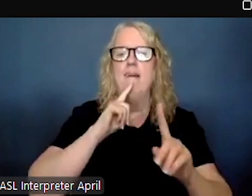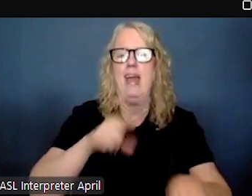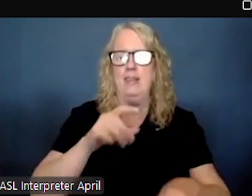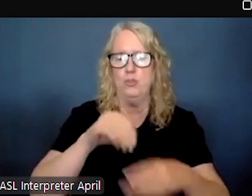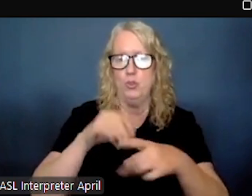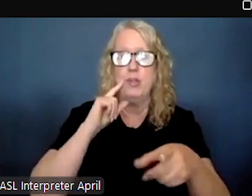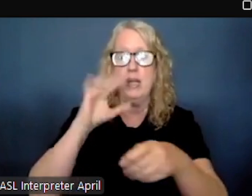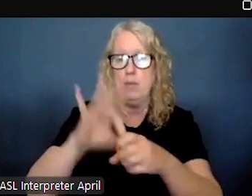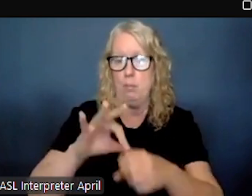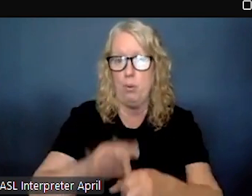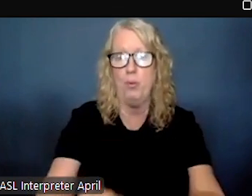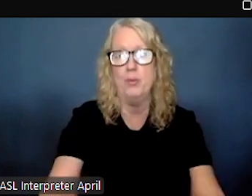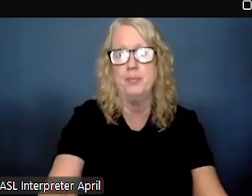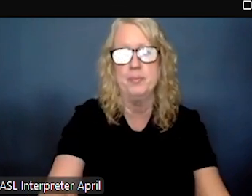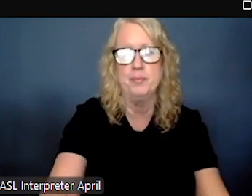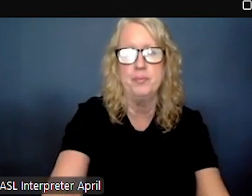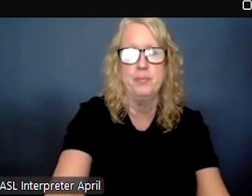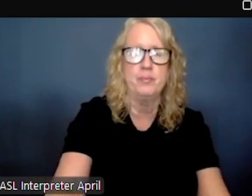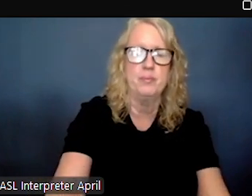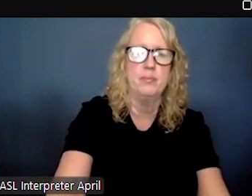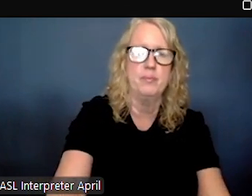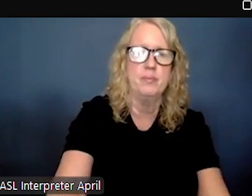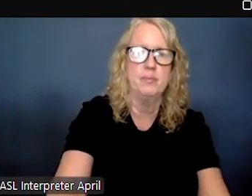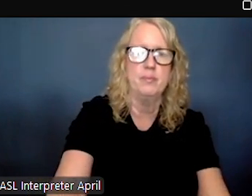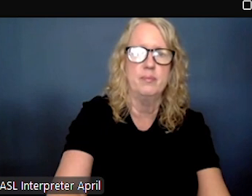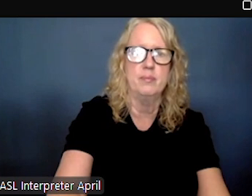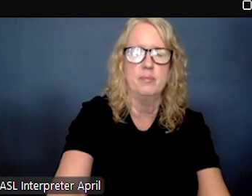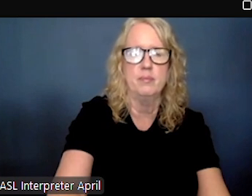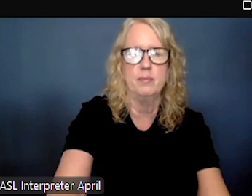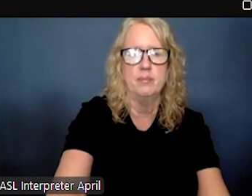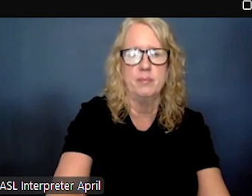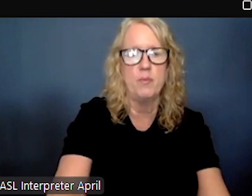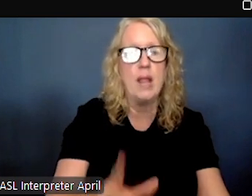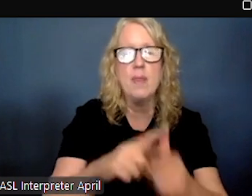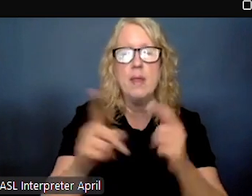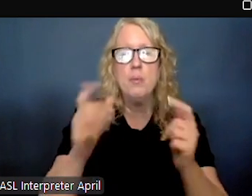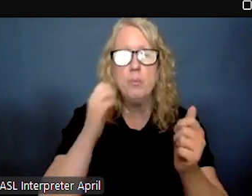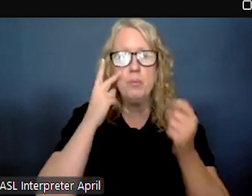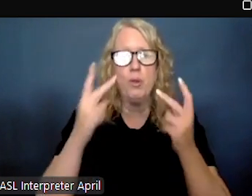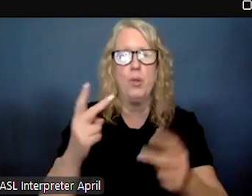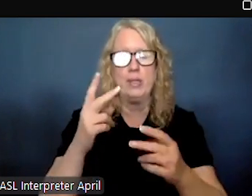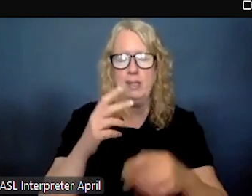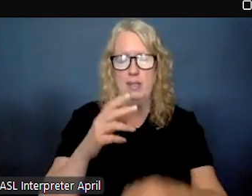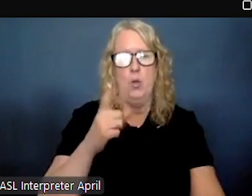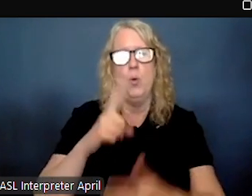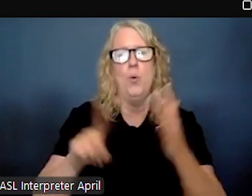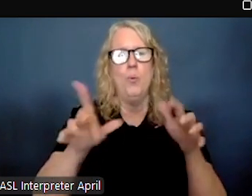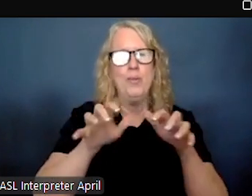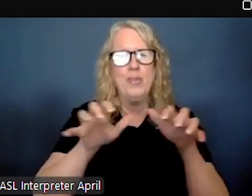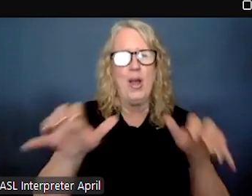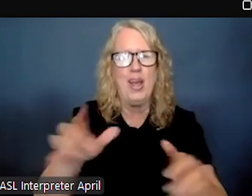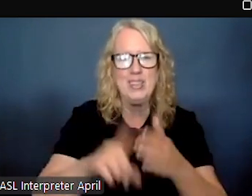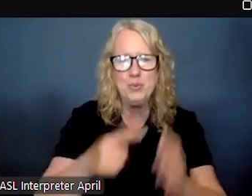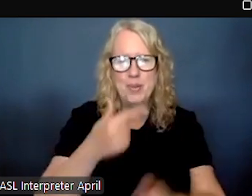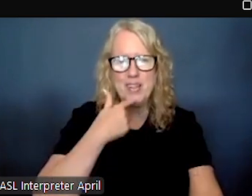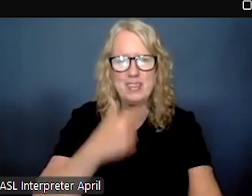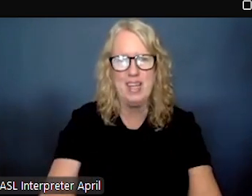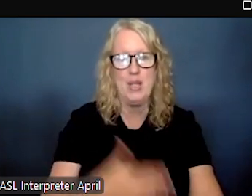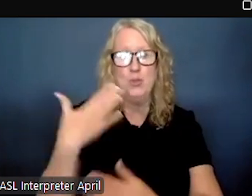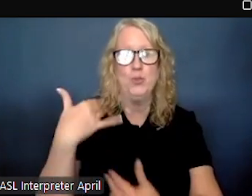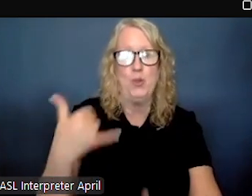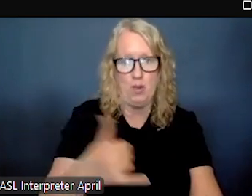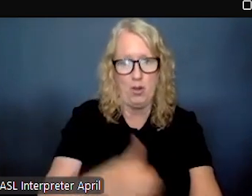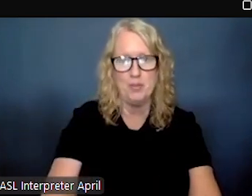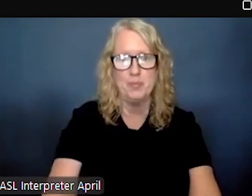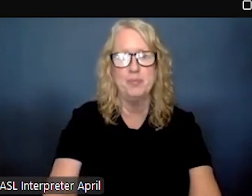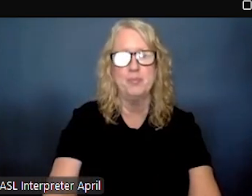the poll. And let's take a look what the audience has said so far.